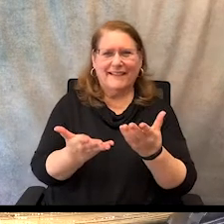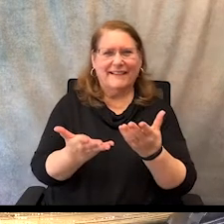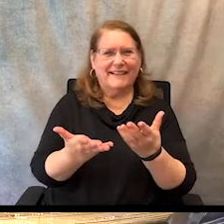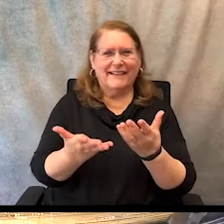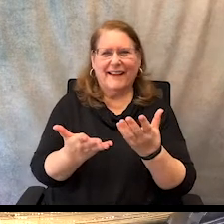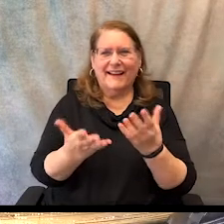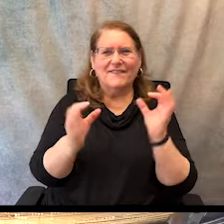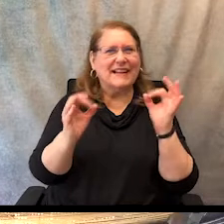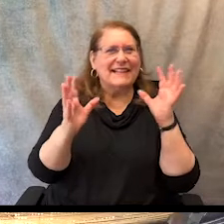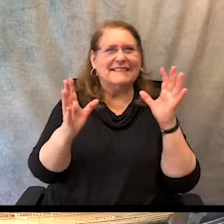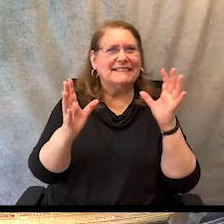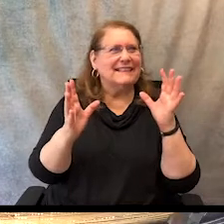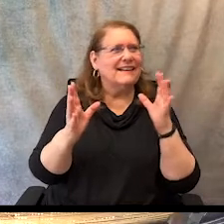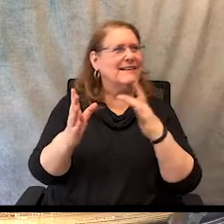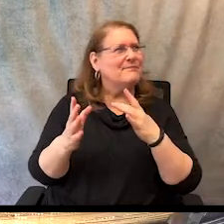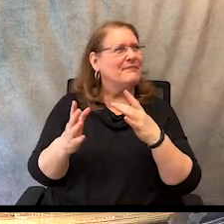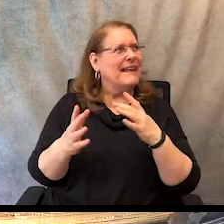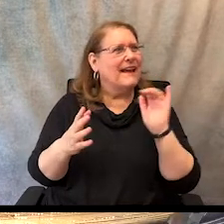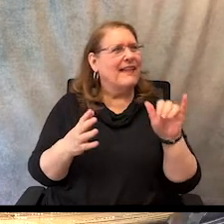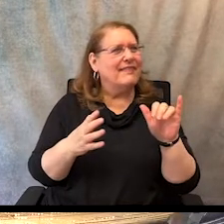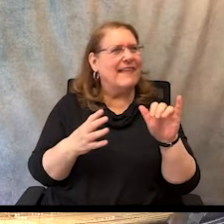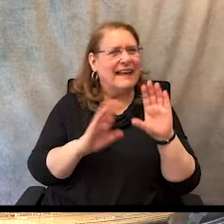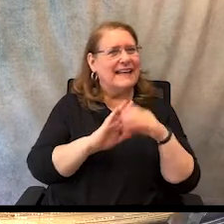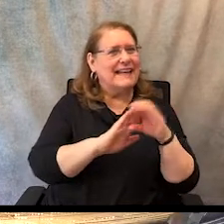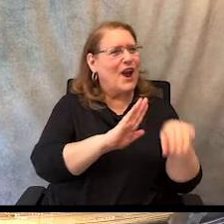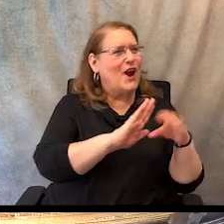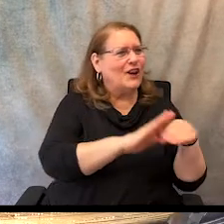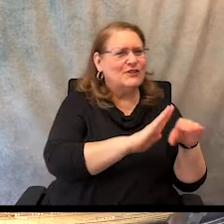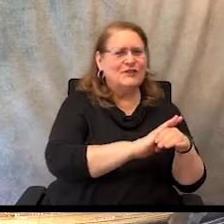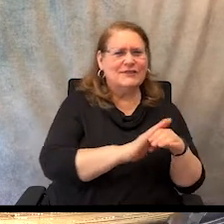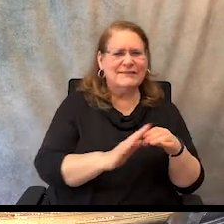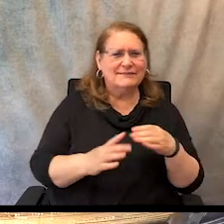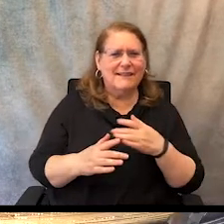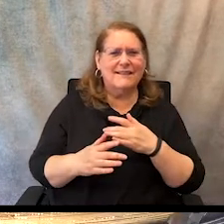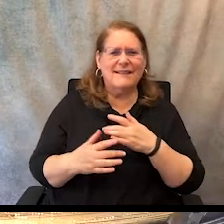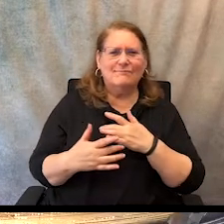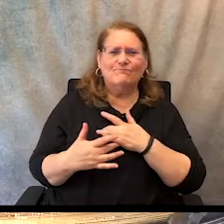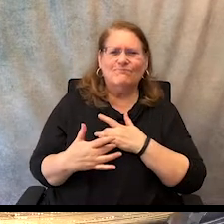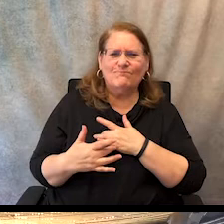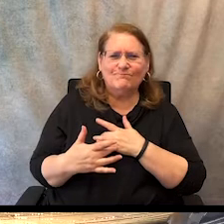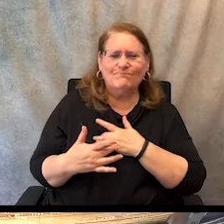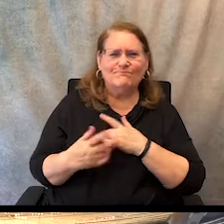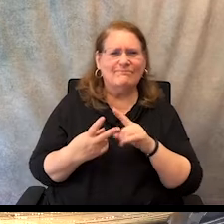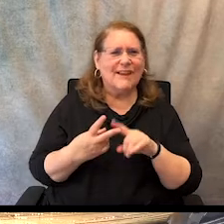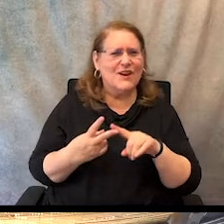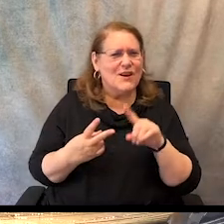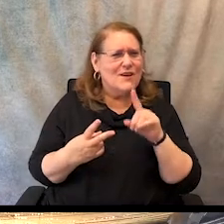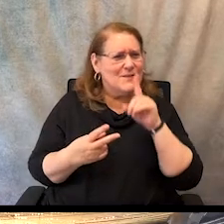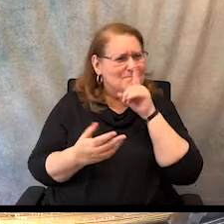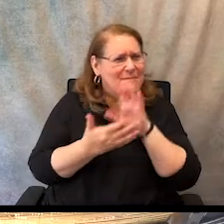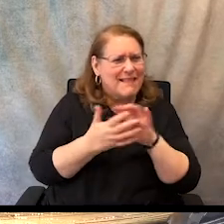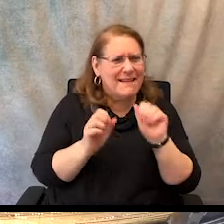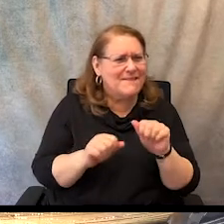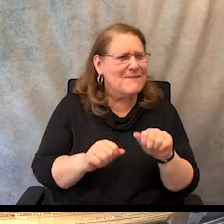fantastic, very heartfelt and realistic characters, and it's a wonderful